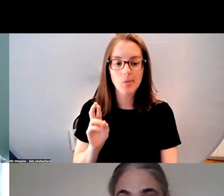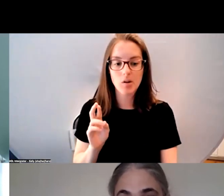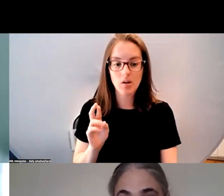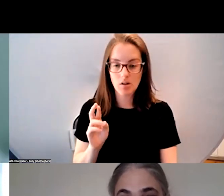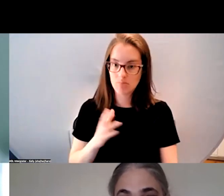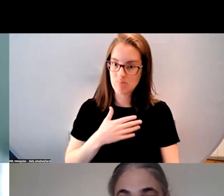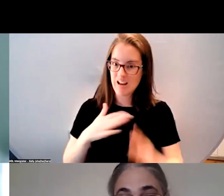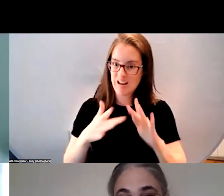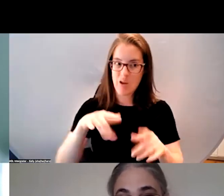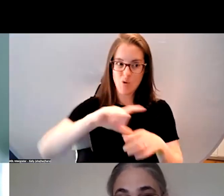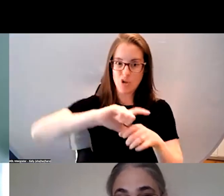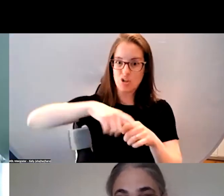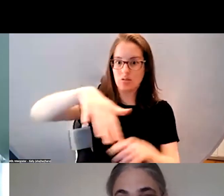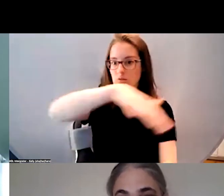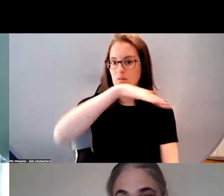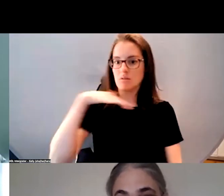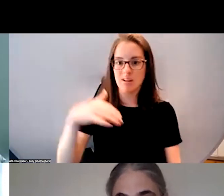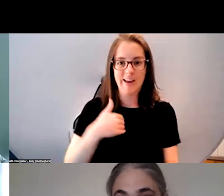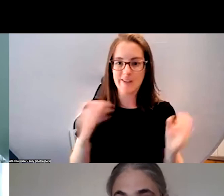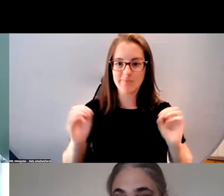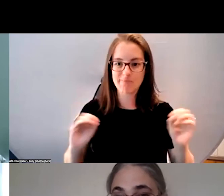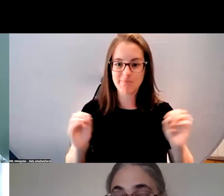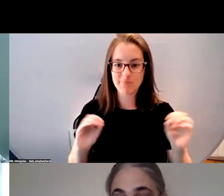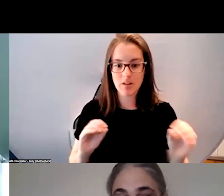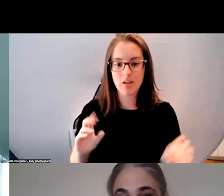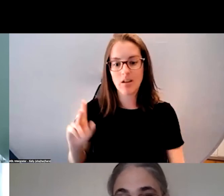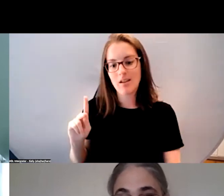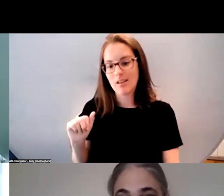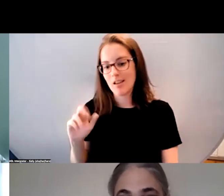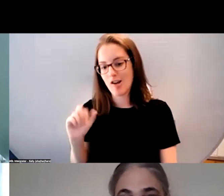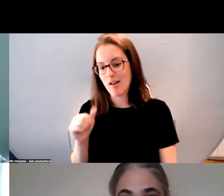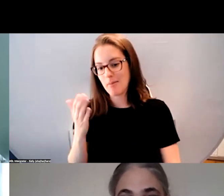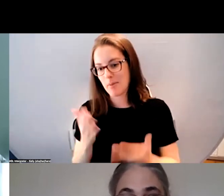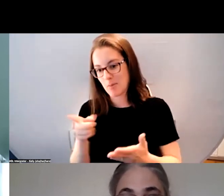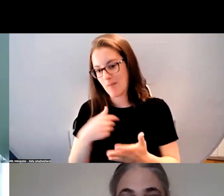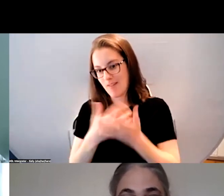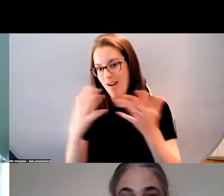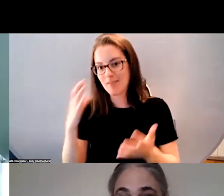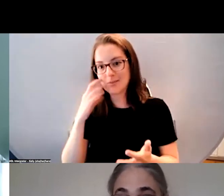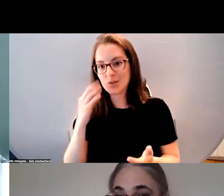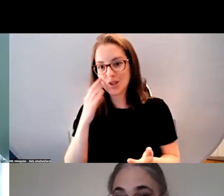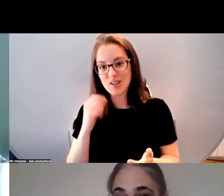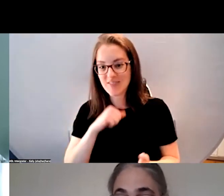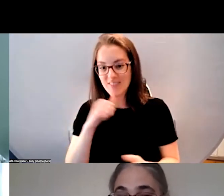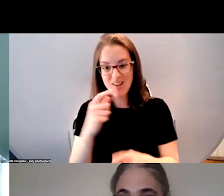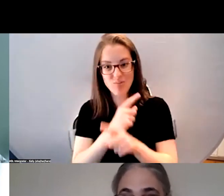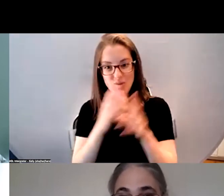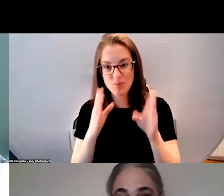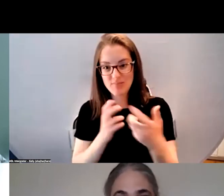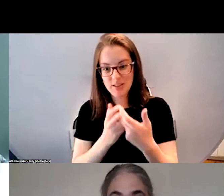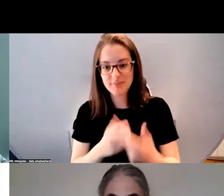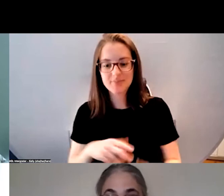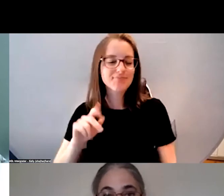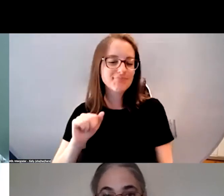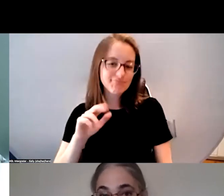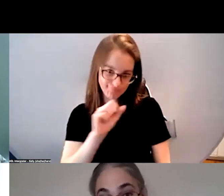network, which is probably where like CARE and HLA has a lot more experience with too. Yeah, just to validate what Hannah was